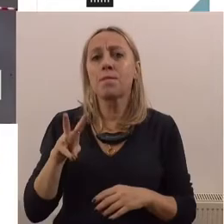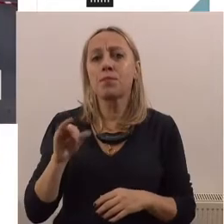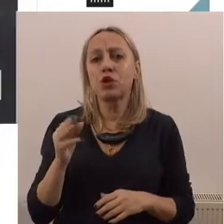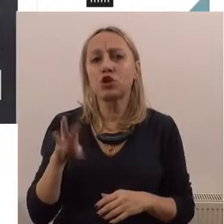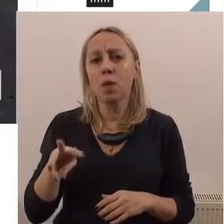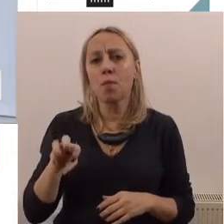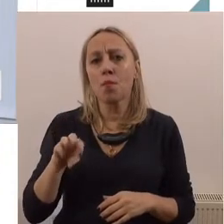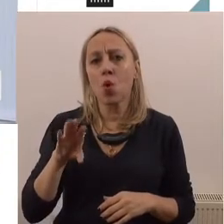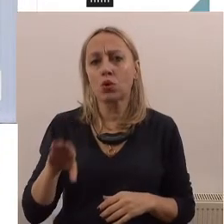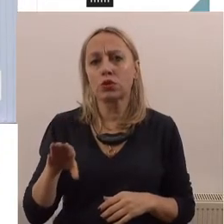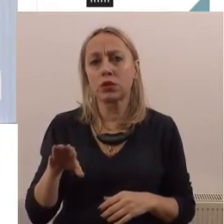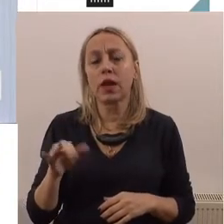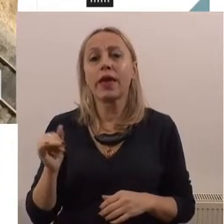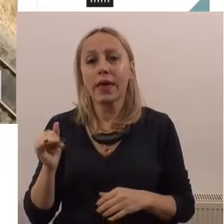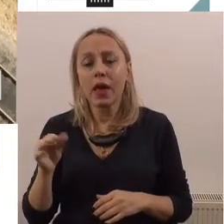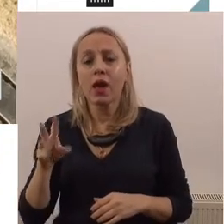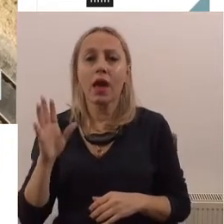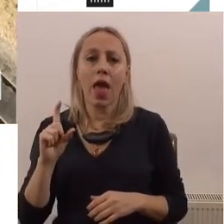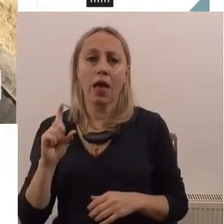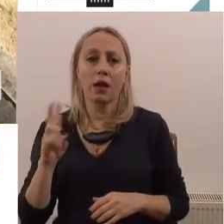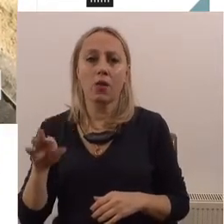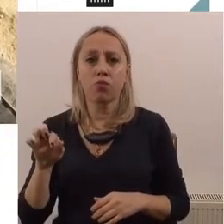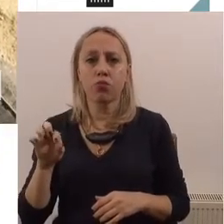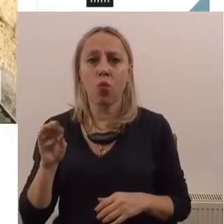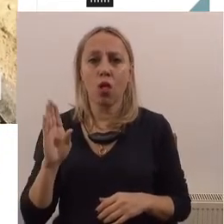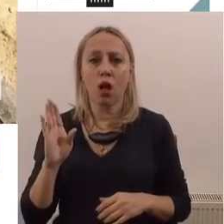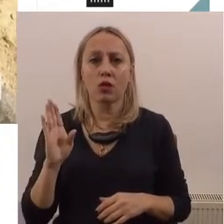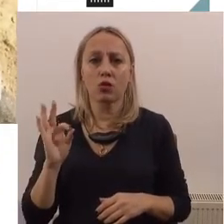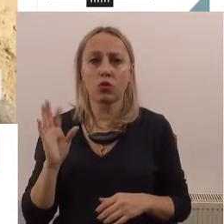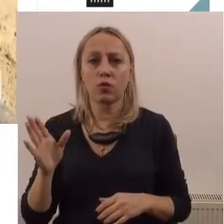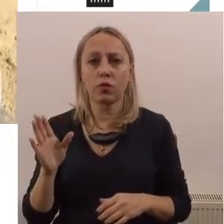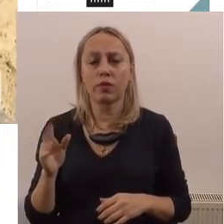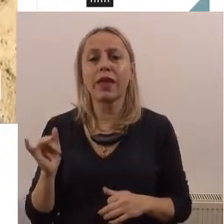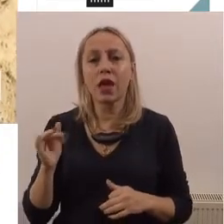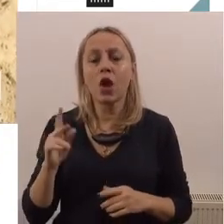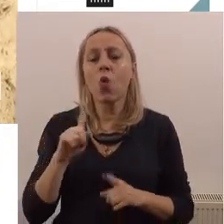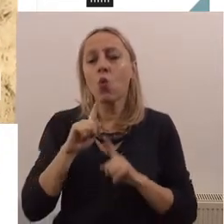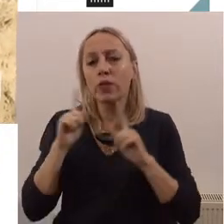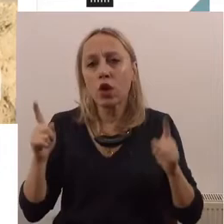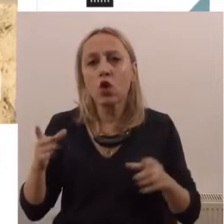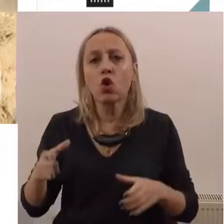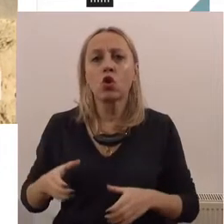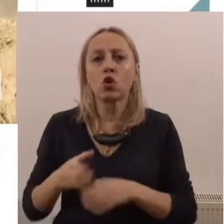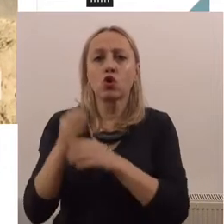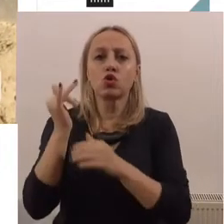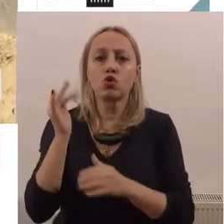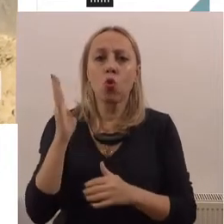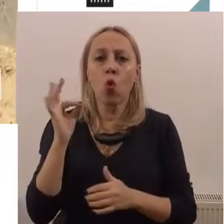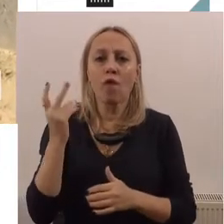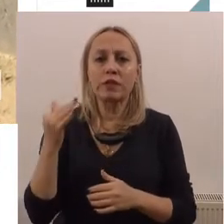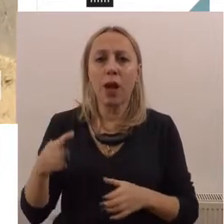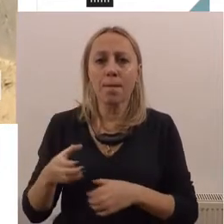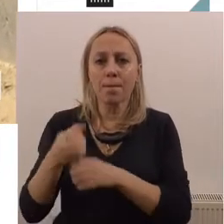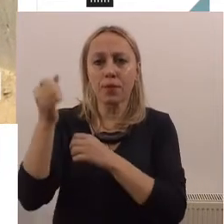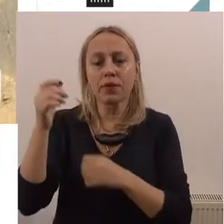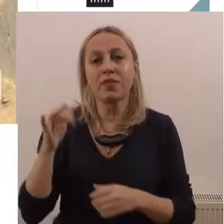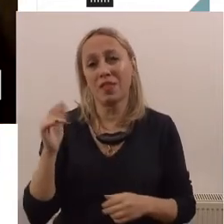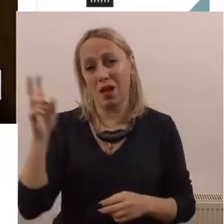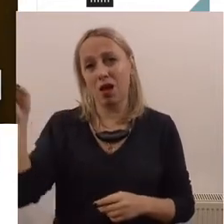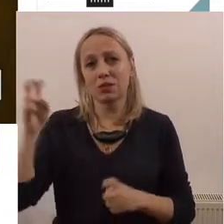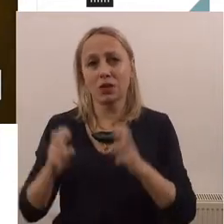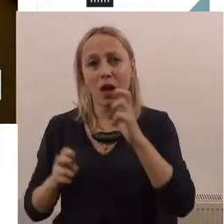two frescoes by Eric Bulatov, and a unique Shuhov's Tower. The Vixa